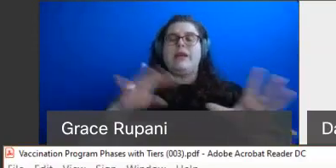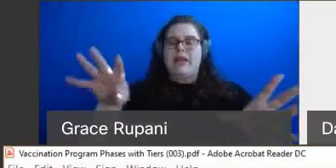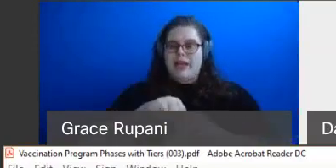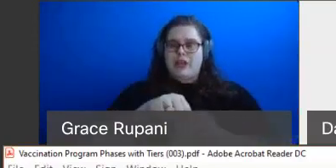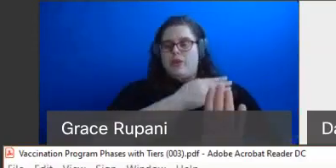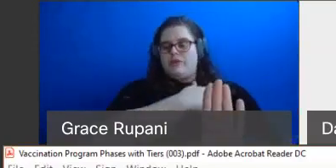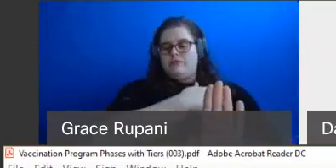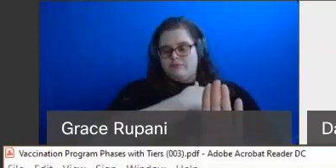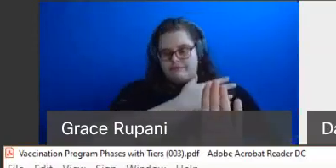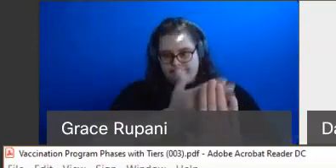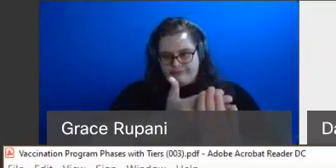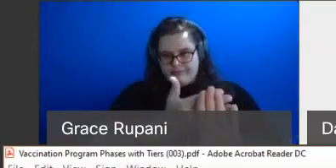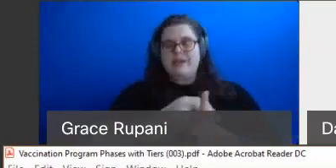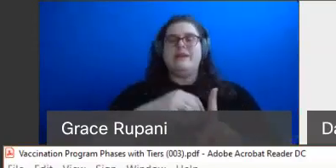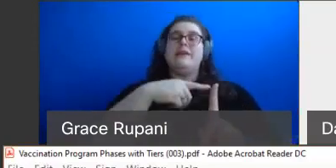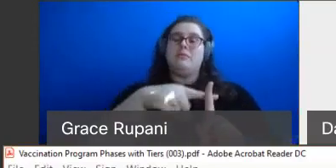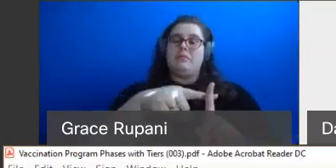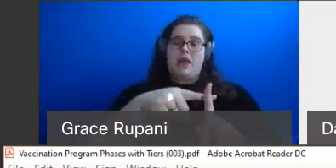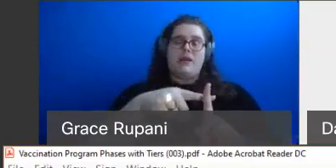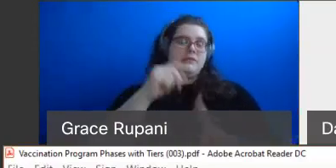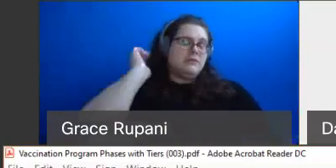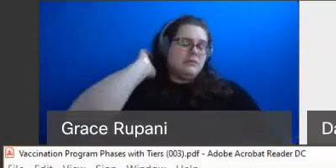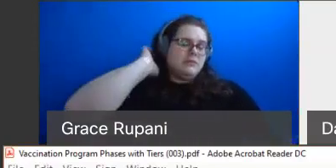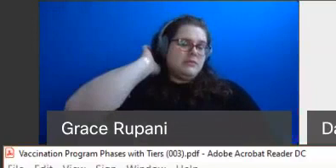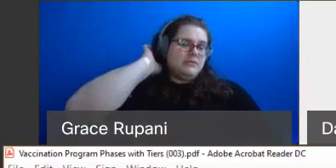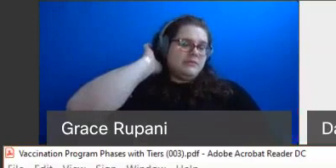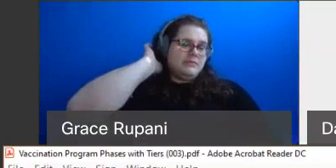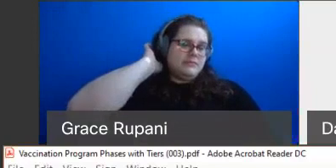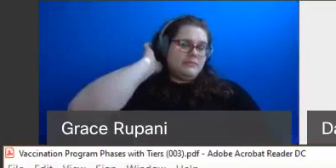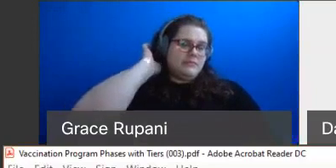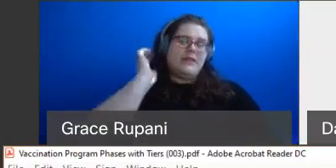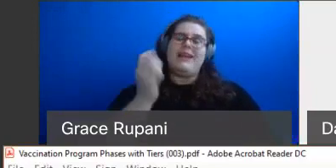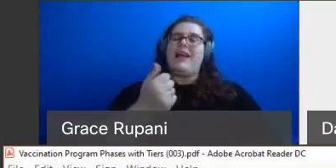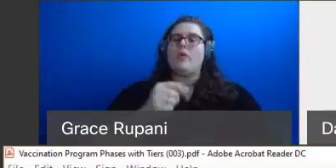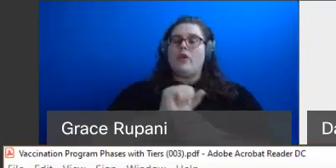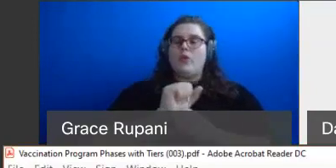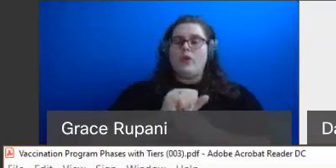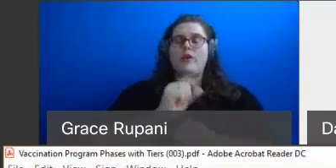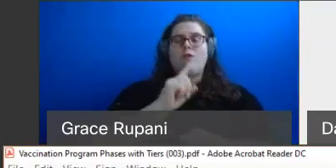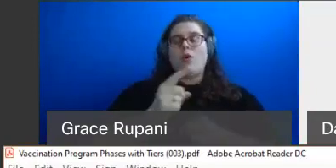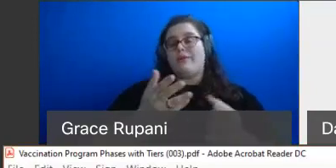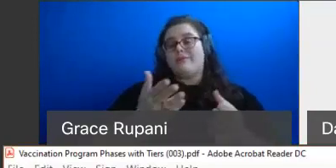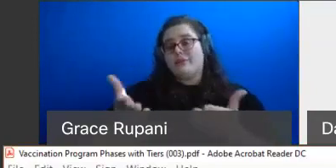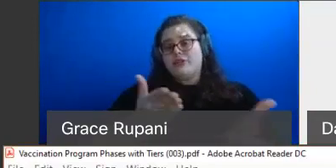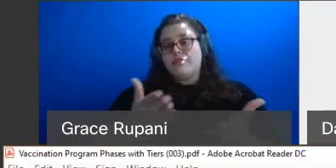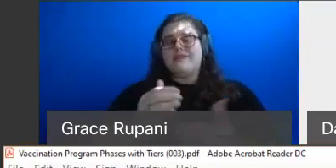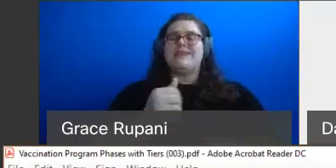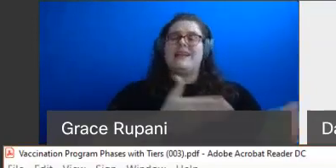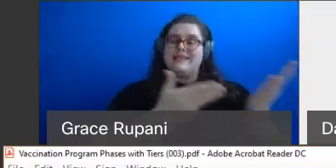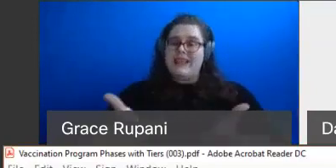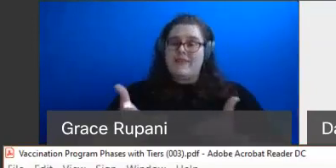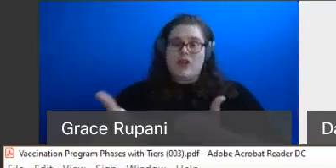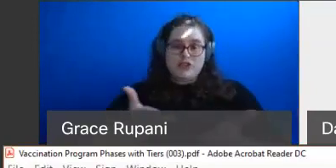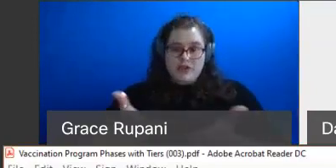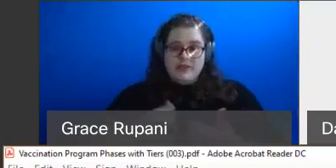tiers, as well as people who work for delivery or courier services, people